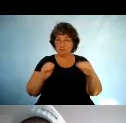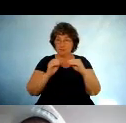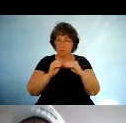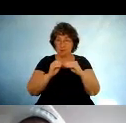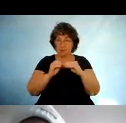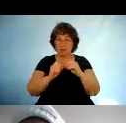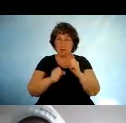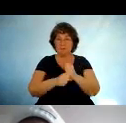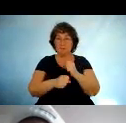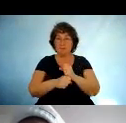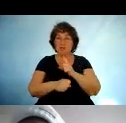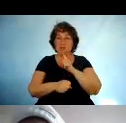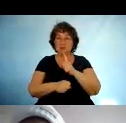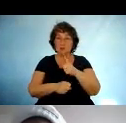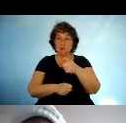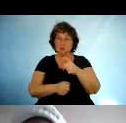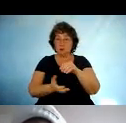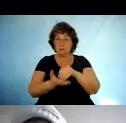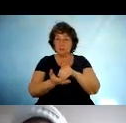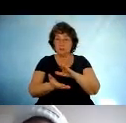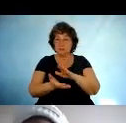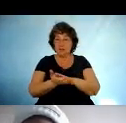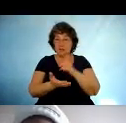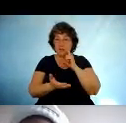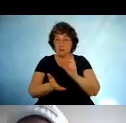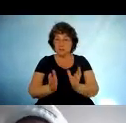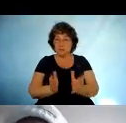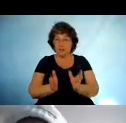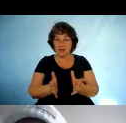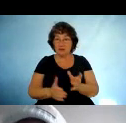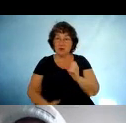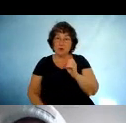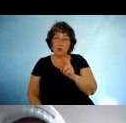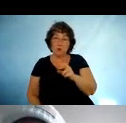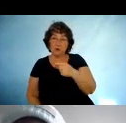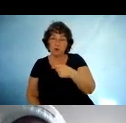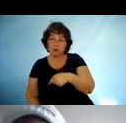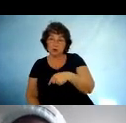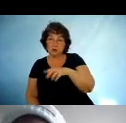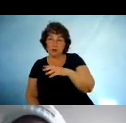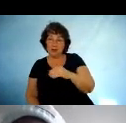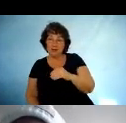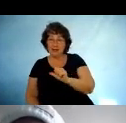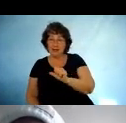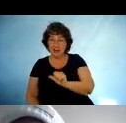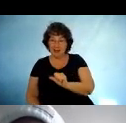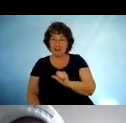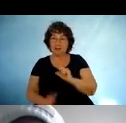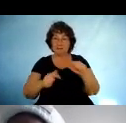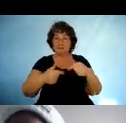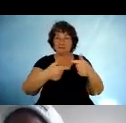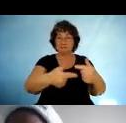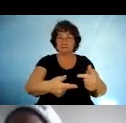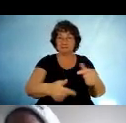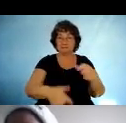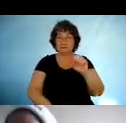chat box or in the Q&A, and I'm going to turn it over to Sean. And any of the speakers, go ahead and open or